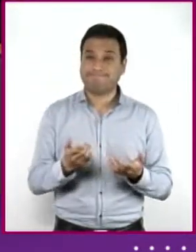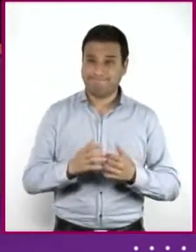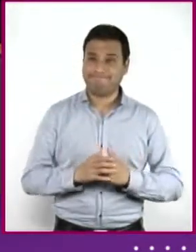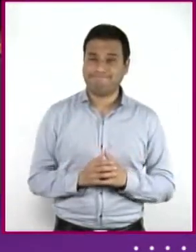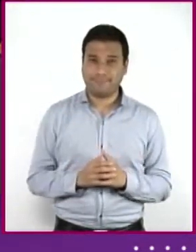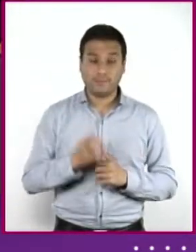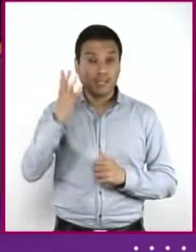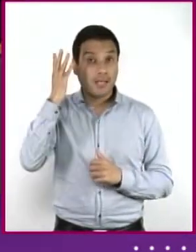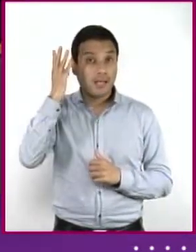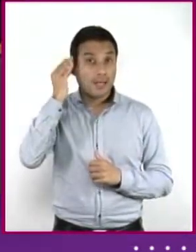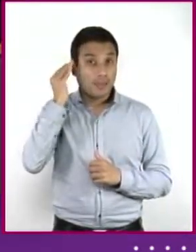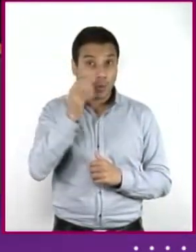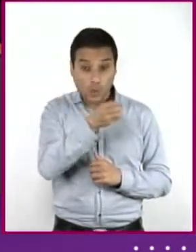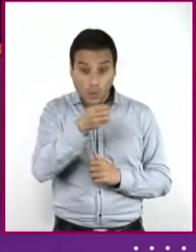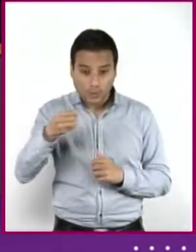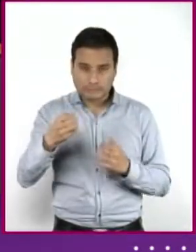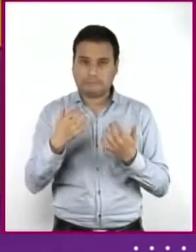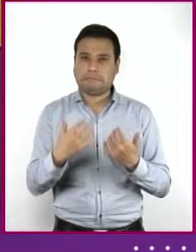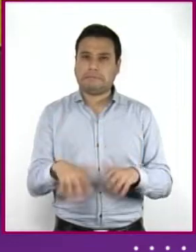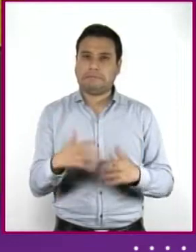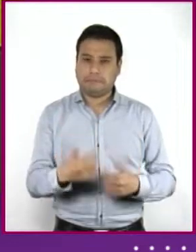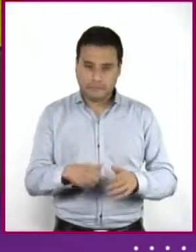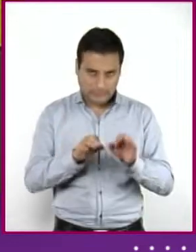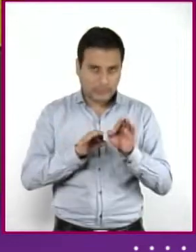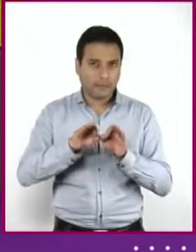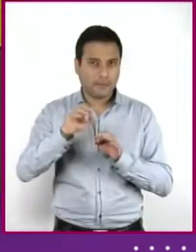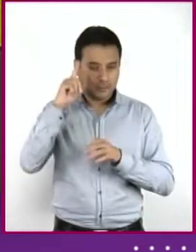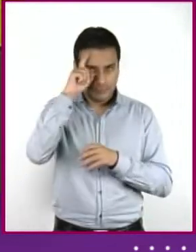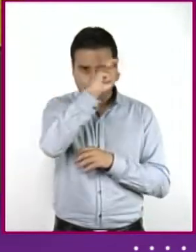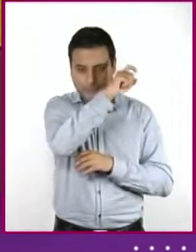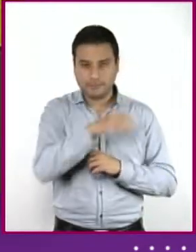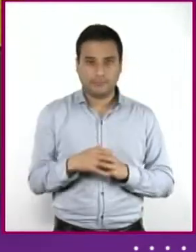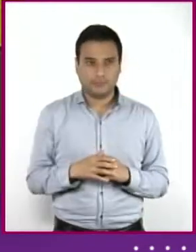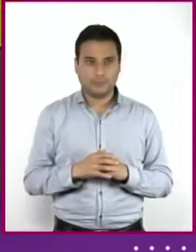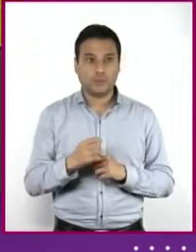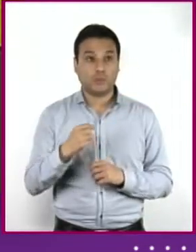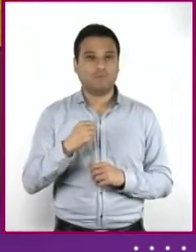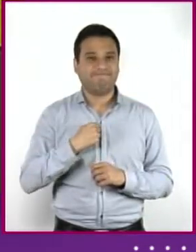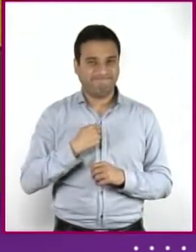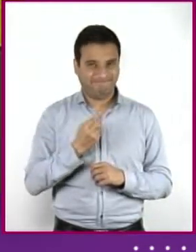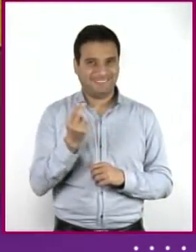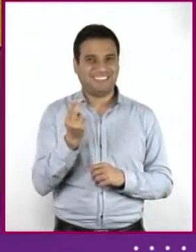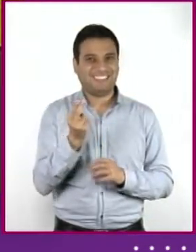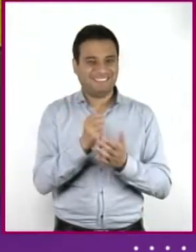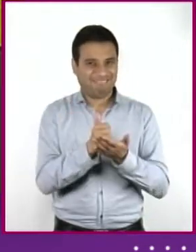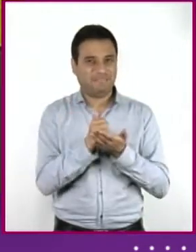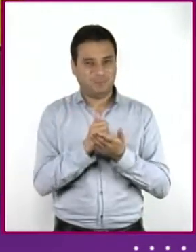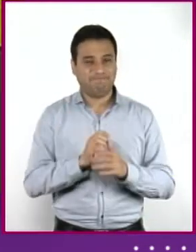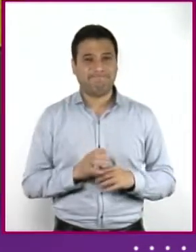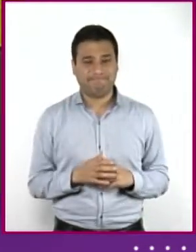a radio station is a lot of work. I think I need a lot of help.